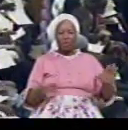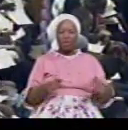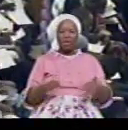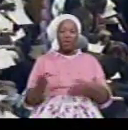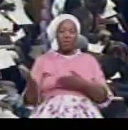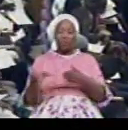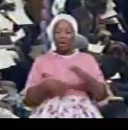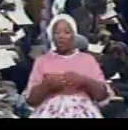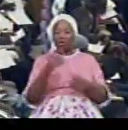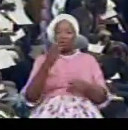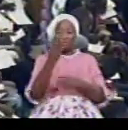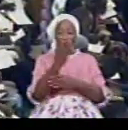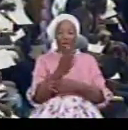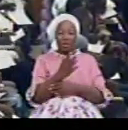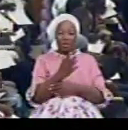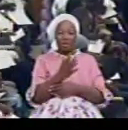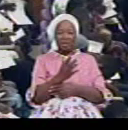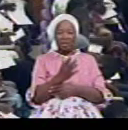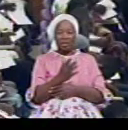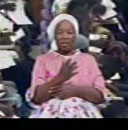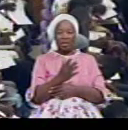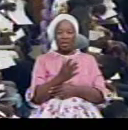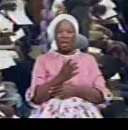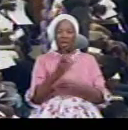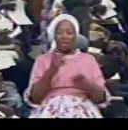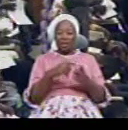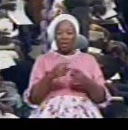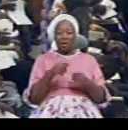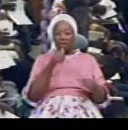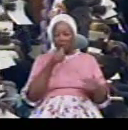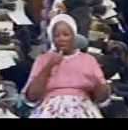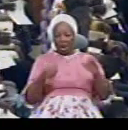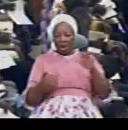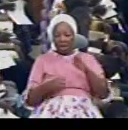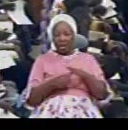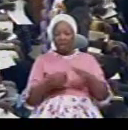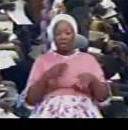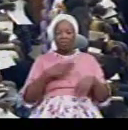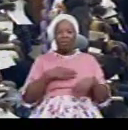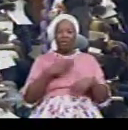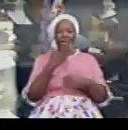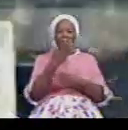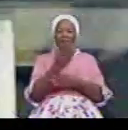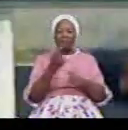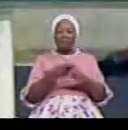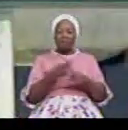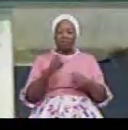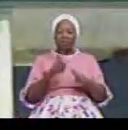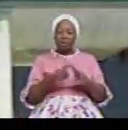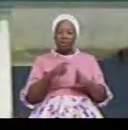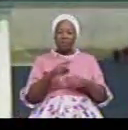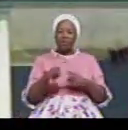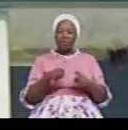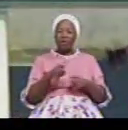I will hide my eyes from you. Yea, when ye make many prayers,